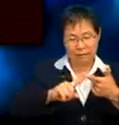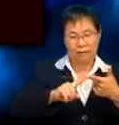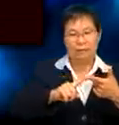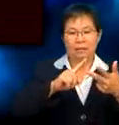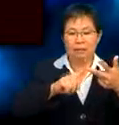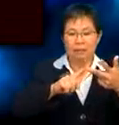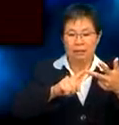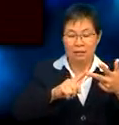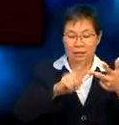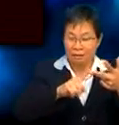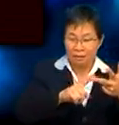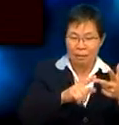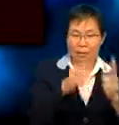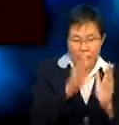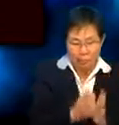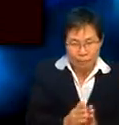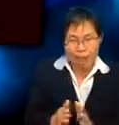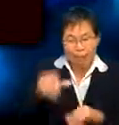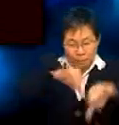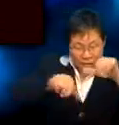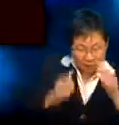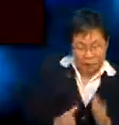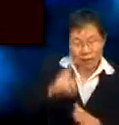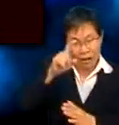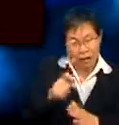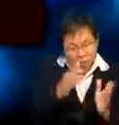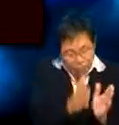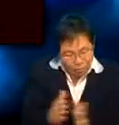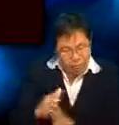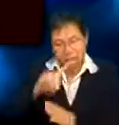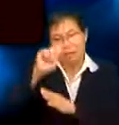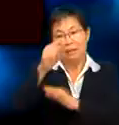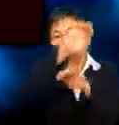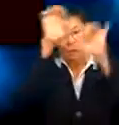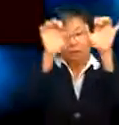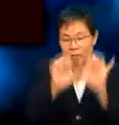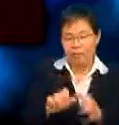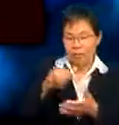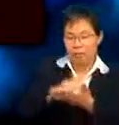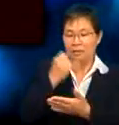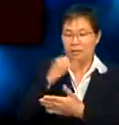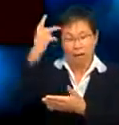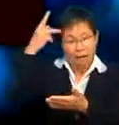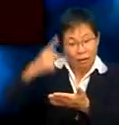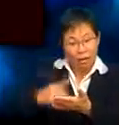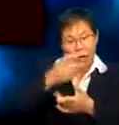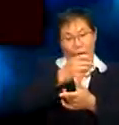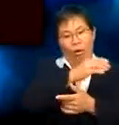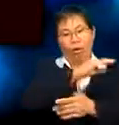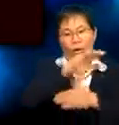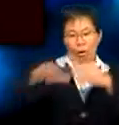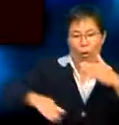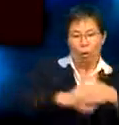And third, a scientist has to plan the experiment, that is, identify all the